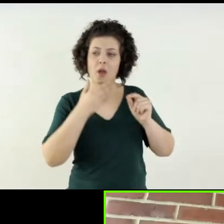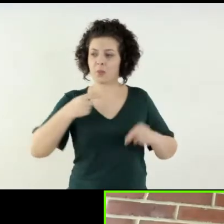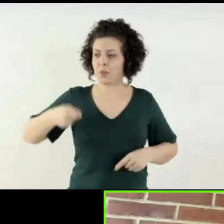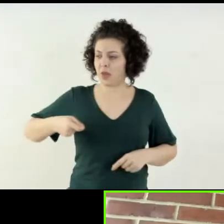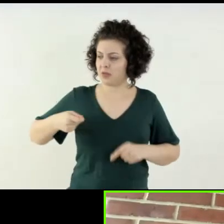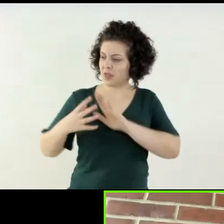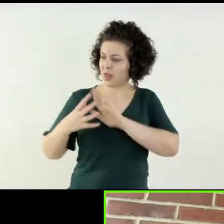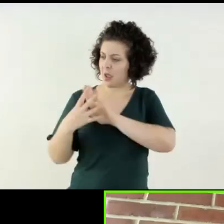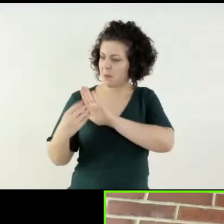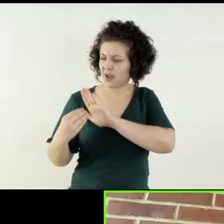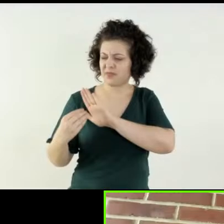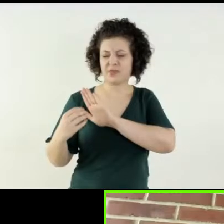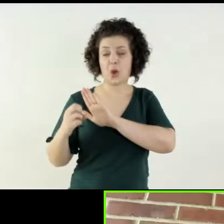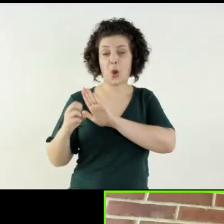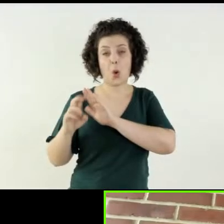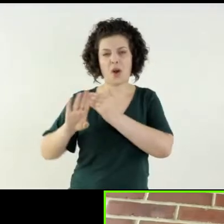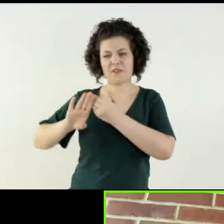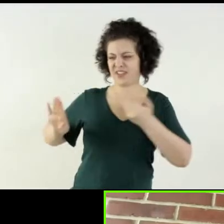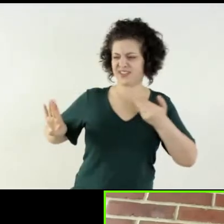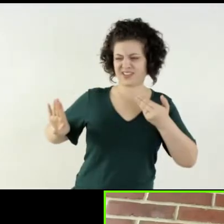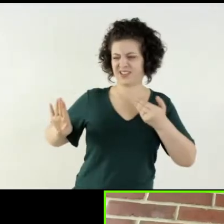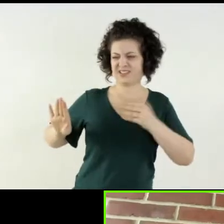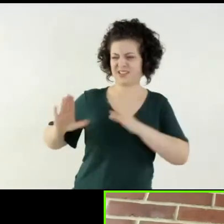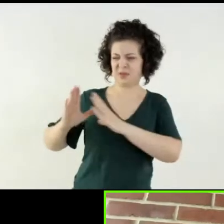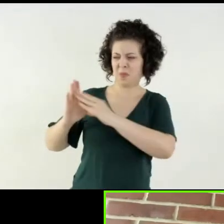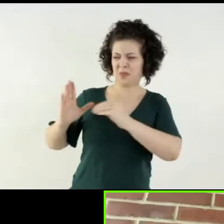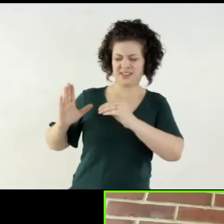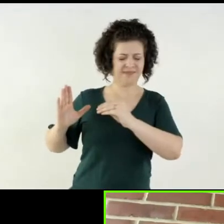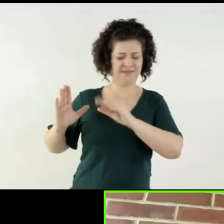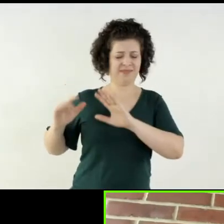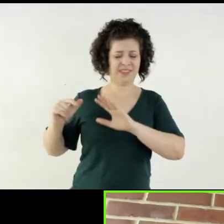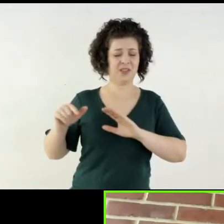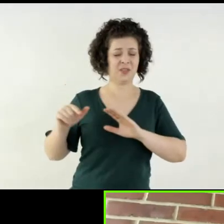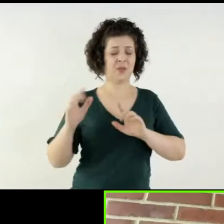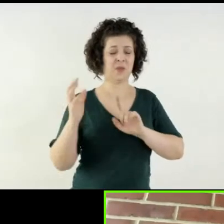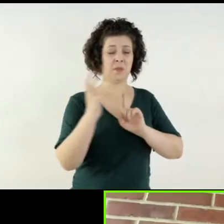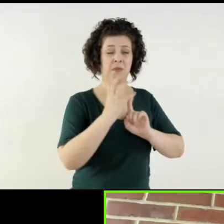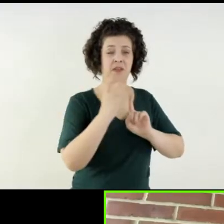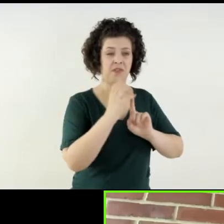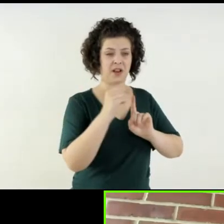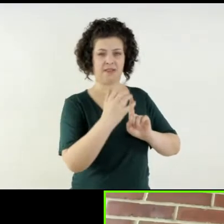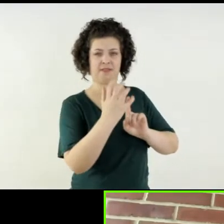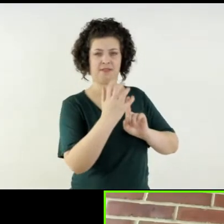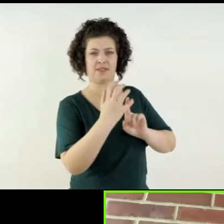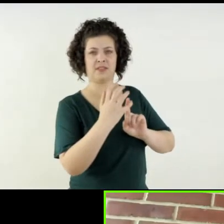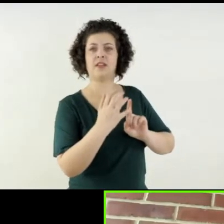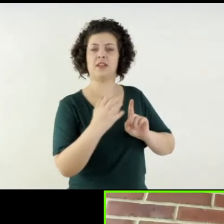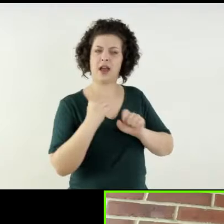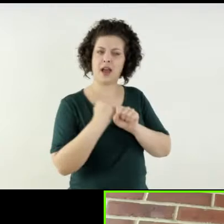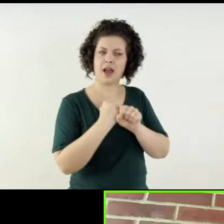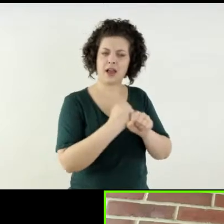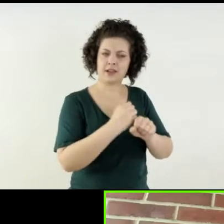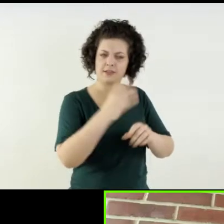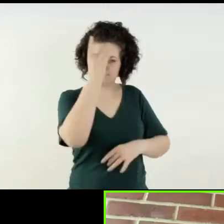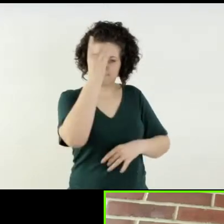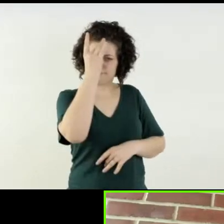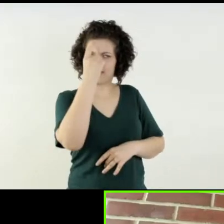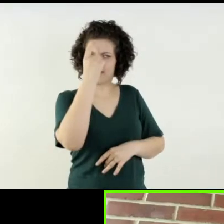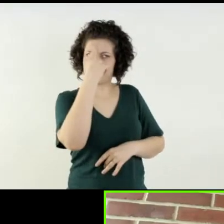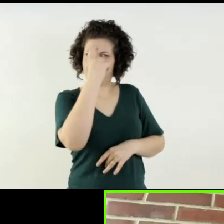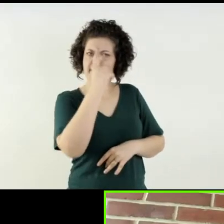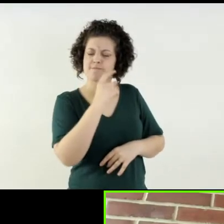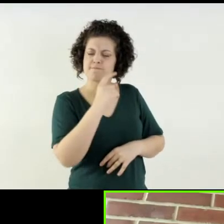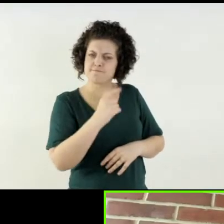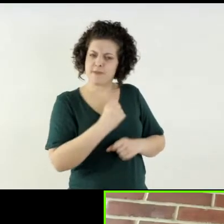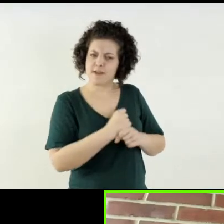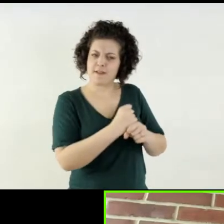it rocked me. It really stayed with me all these years, this idea that leaving patriarchy behind, in